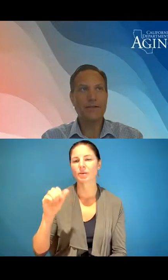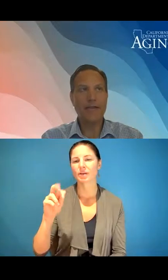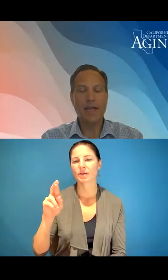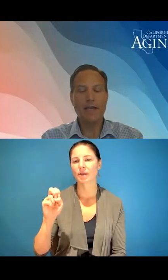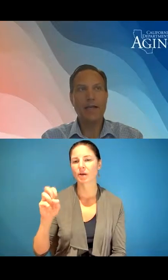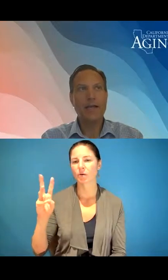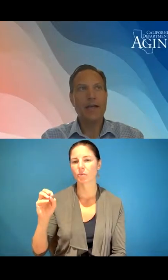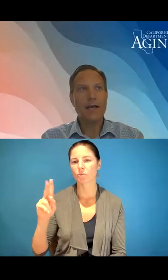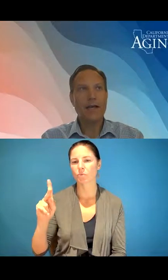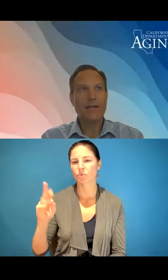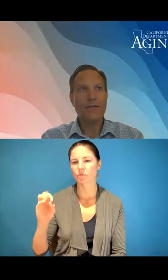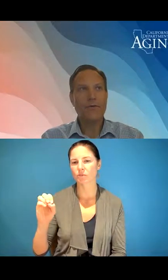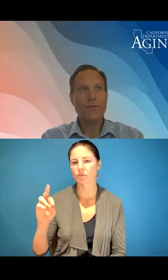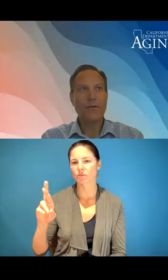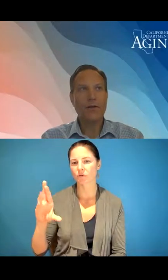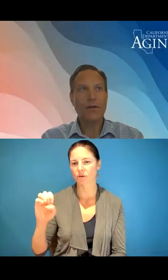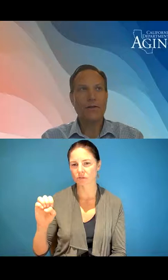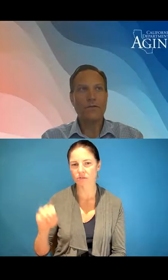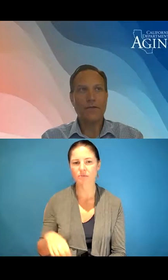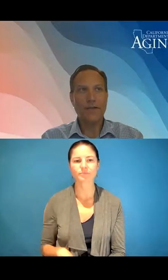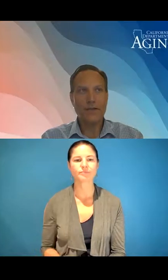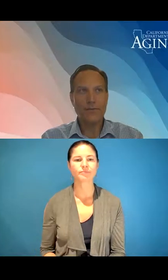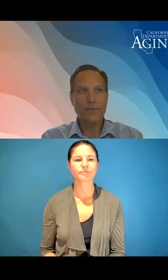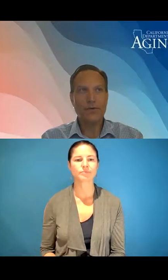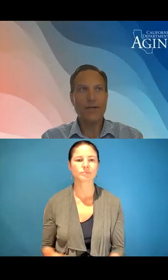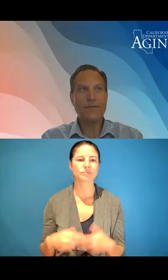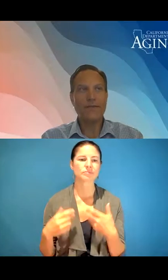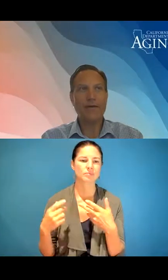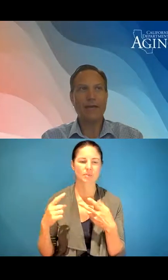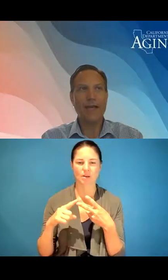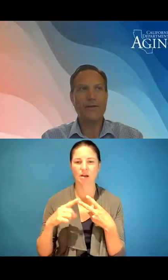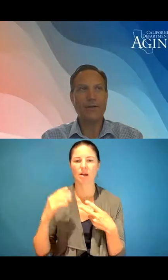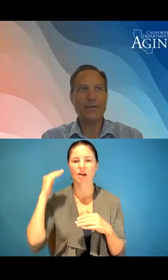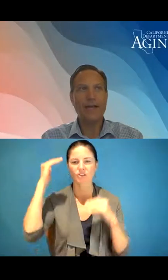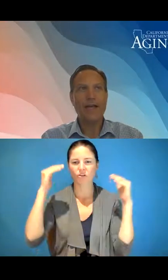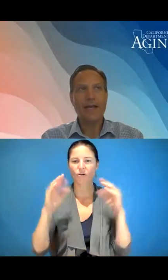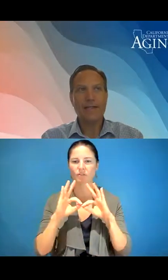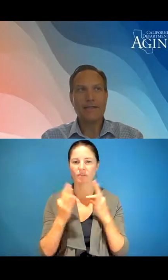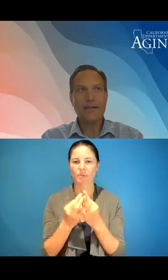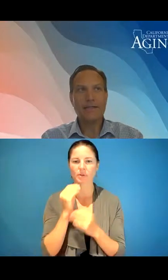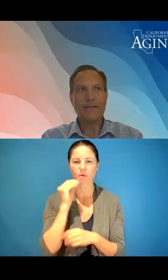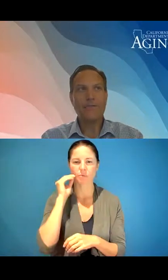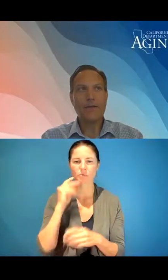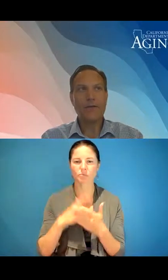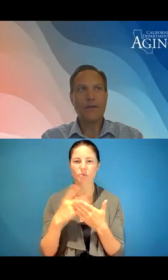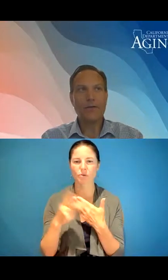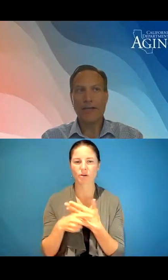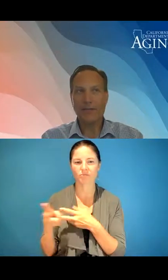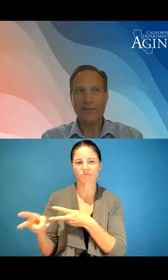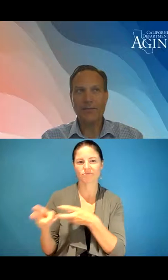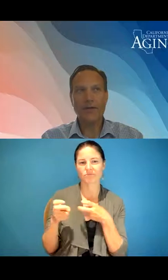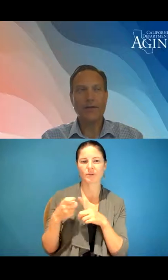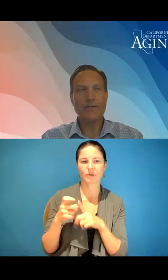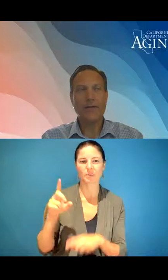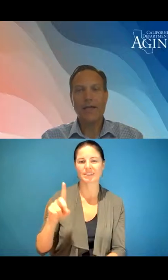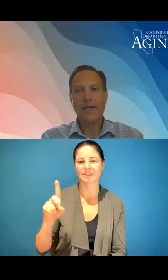at CDA, a new what we call adult family homes program that's modeled after DDS's family homes